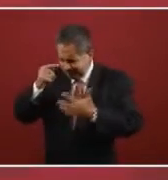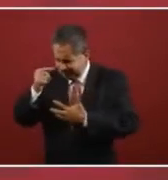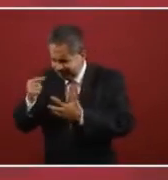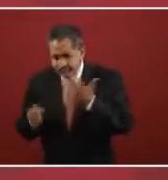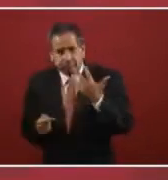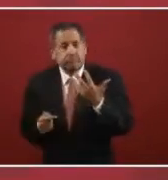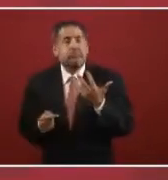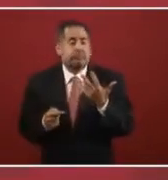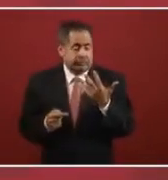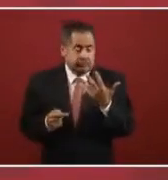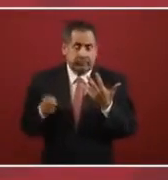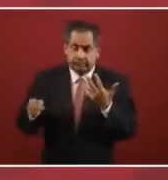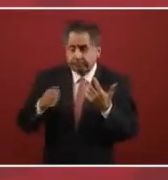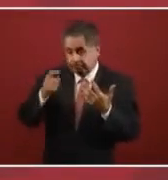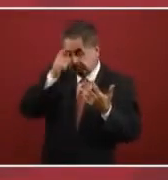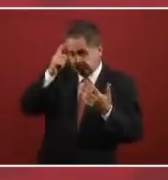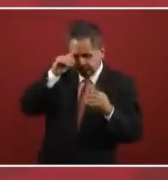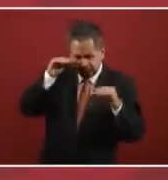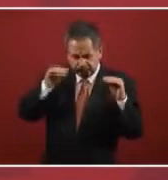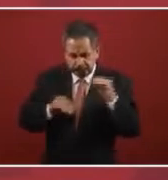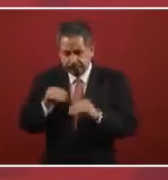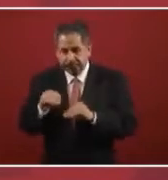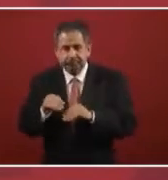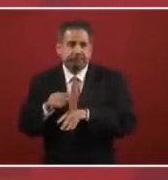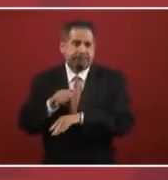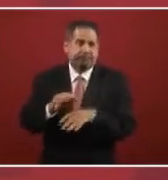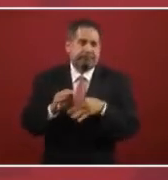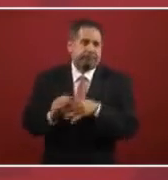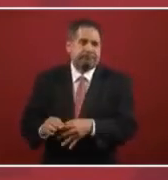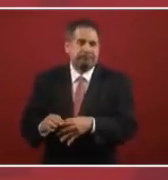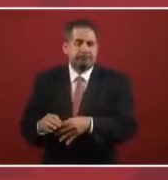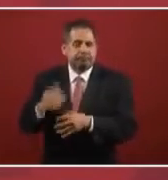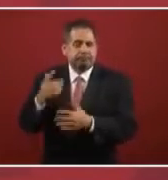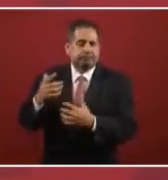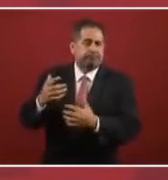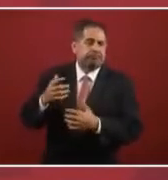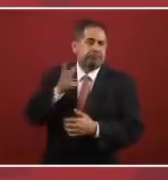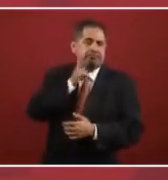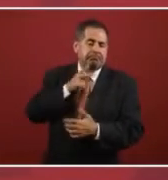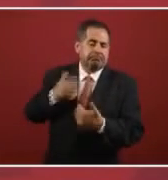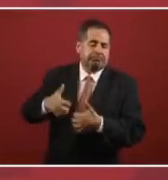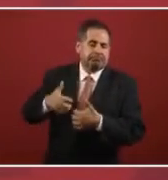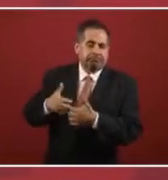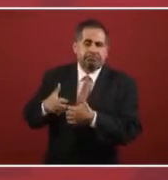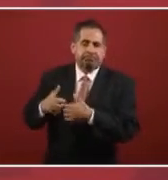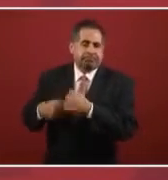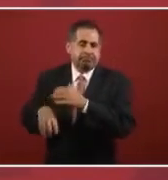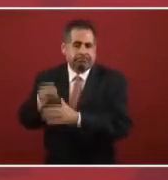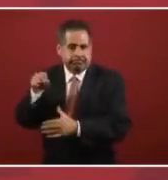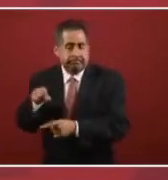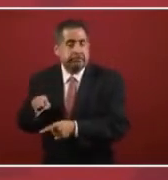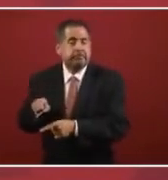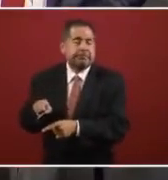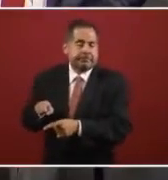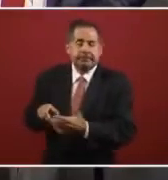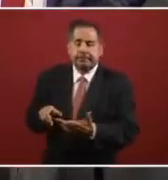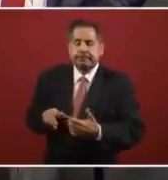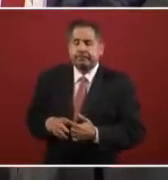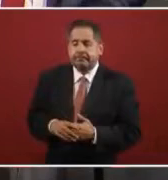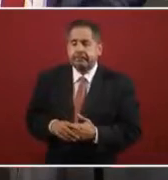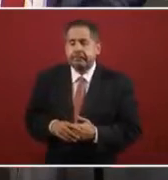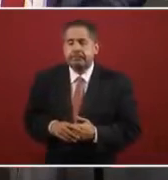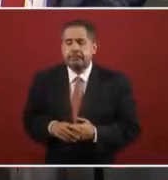innovaciones innovations relacionadas related con to la industria the petrolera, industry of the petroleum que